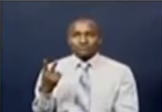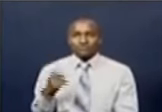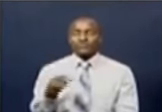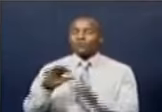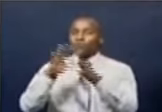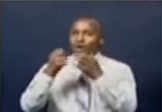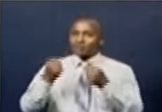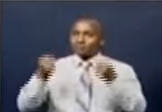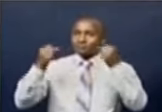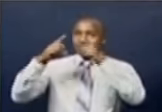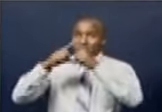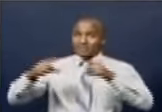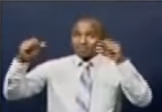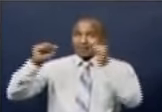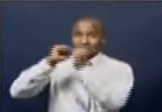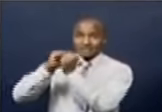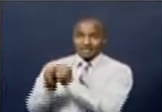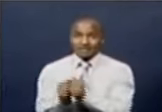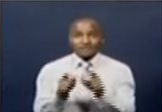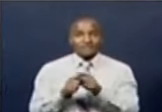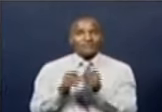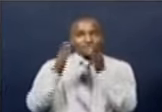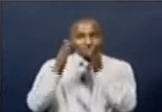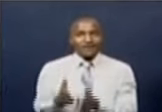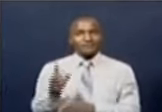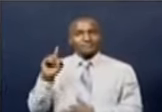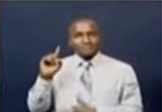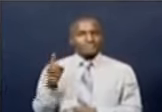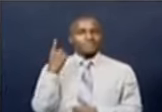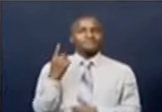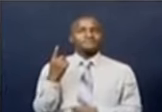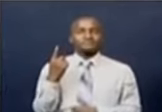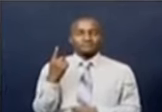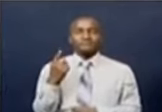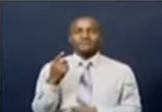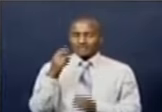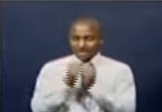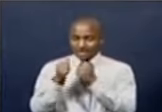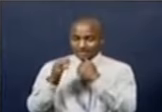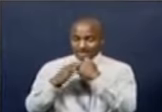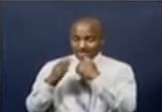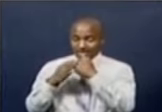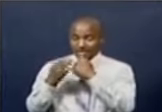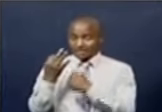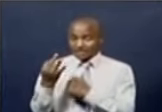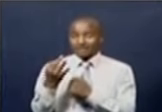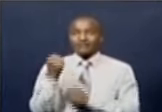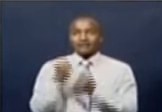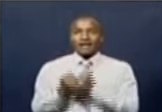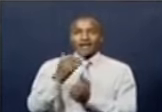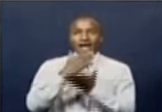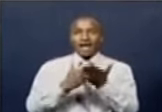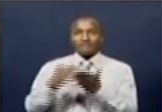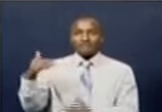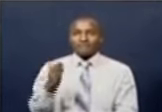in Japan, and of course the first man to run under 1 hour in the 1993 half marathon in Milan. He also has views about this.